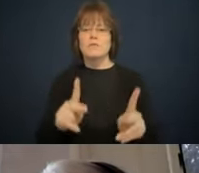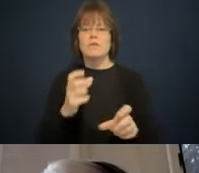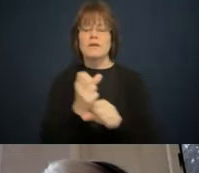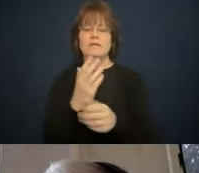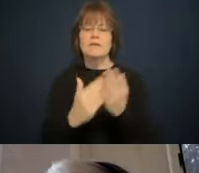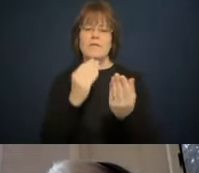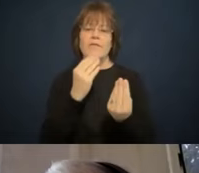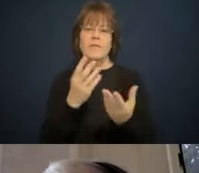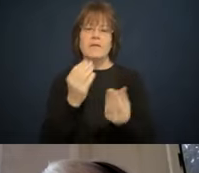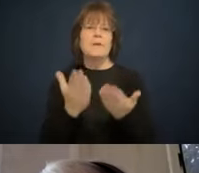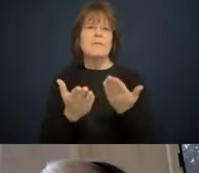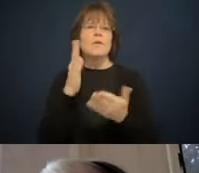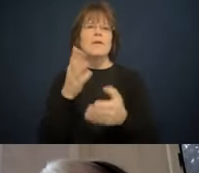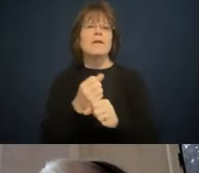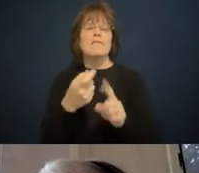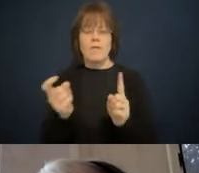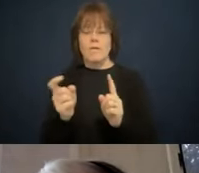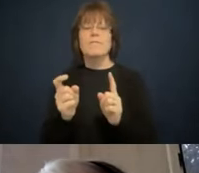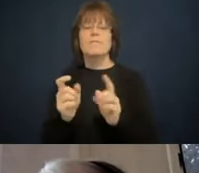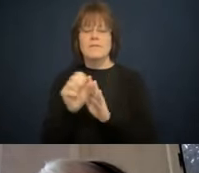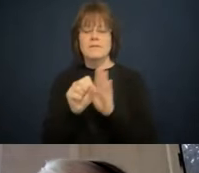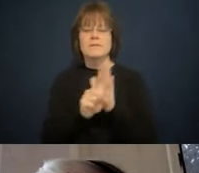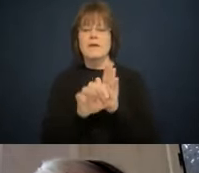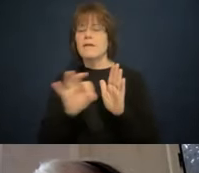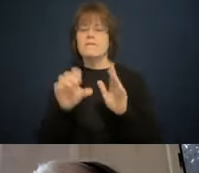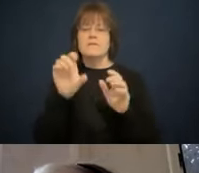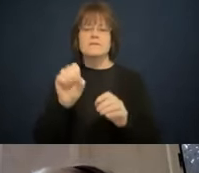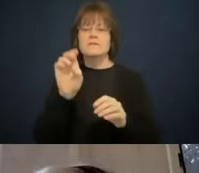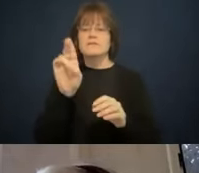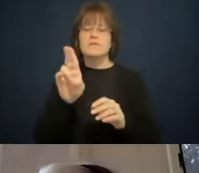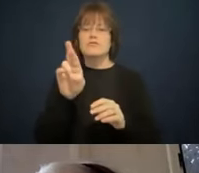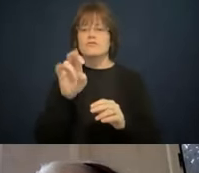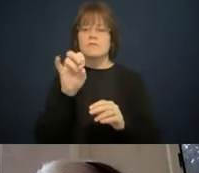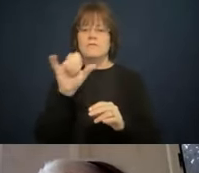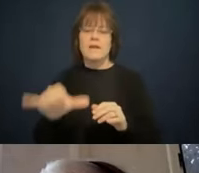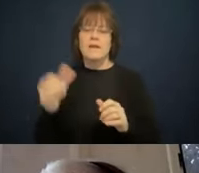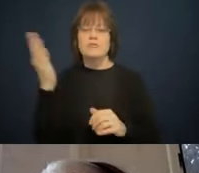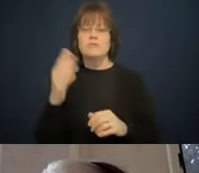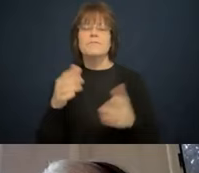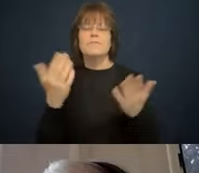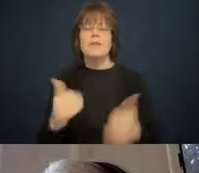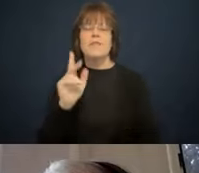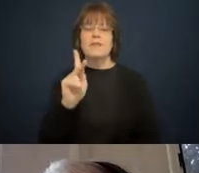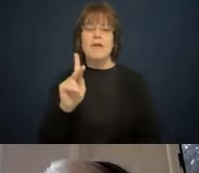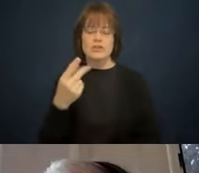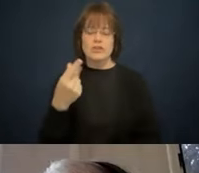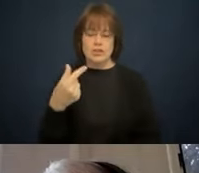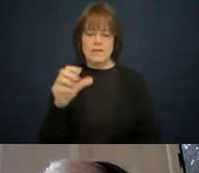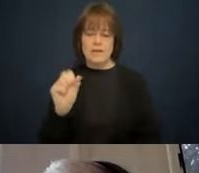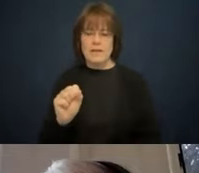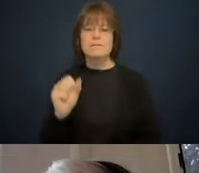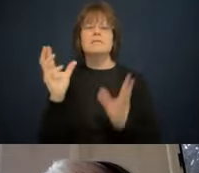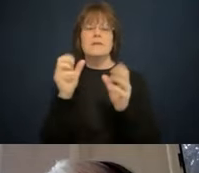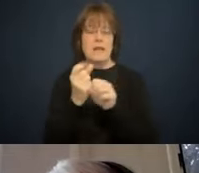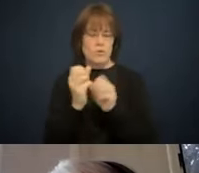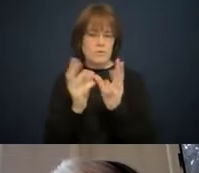the information you would have gotten from a state of the survey address. The KGS annual seminar, some of you already know this and some